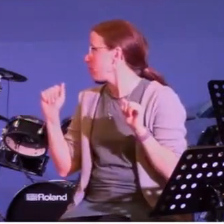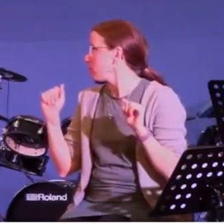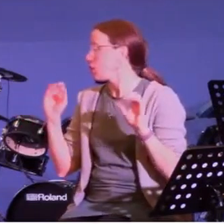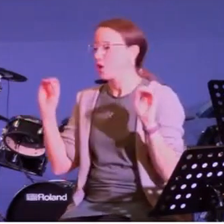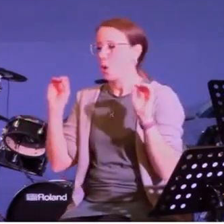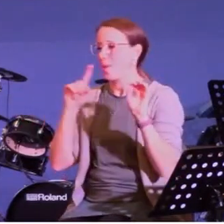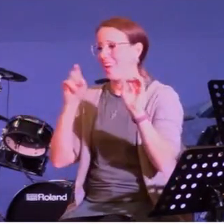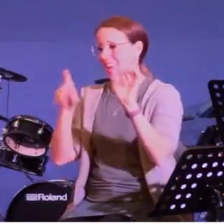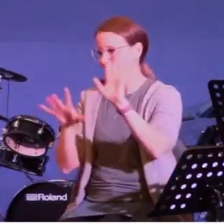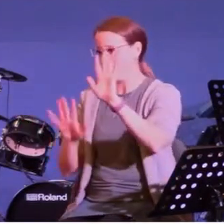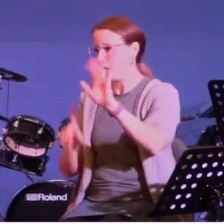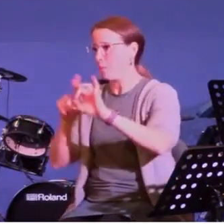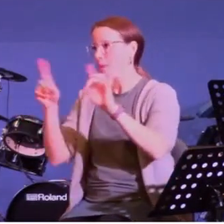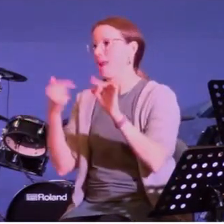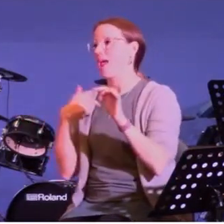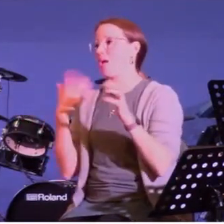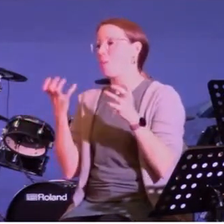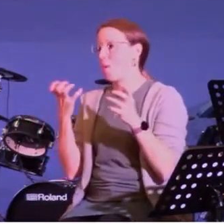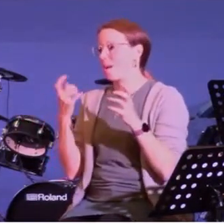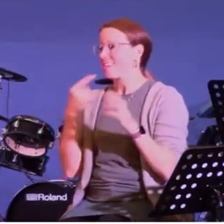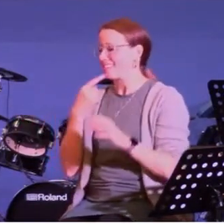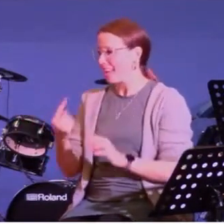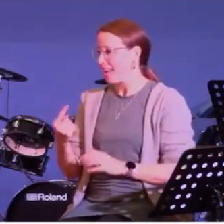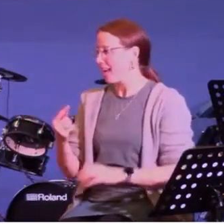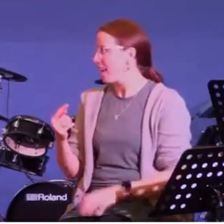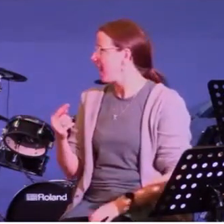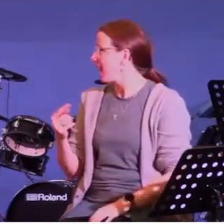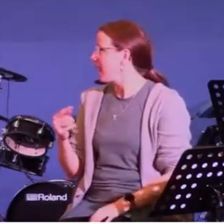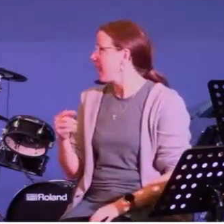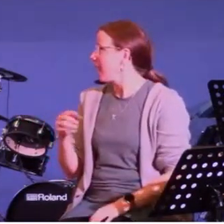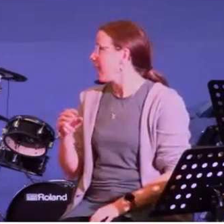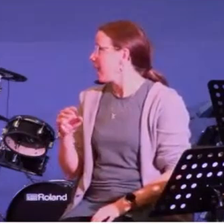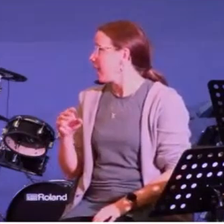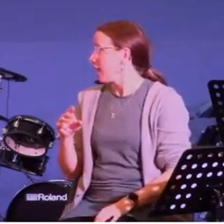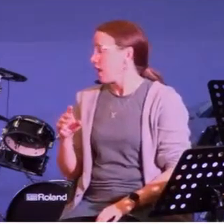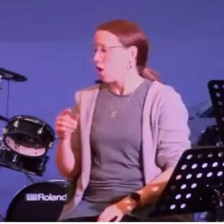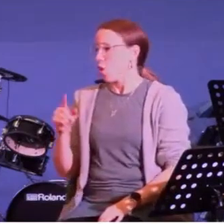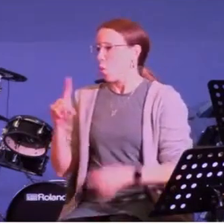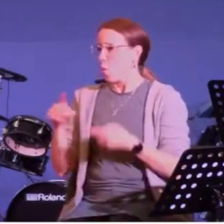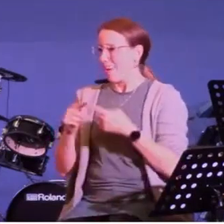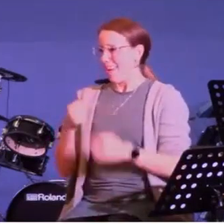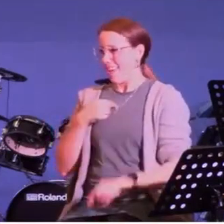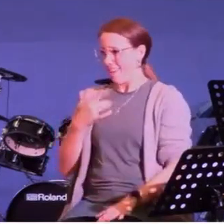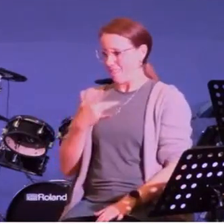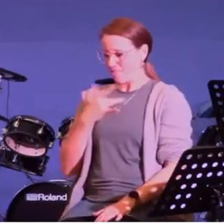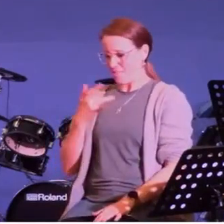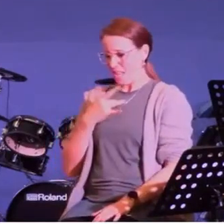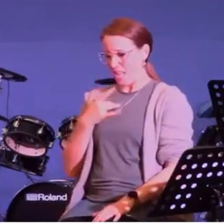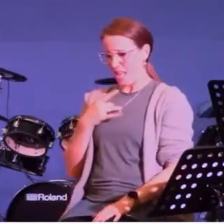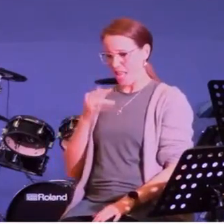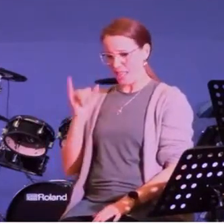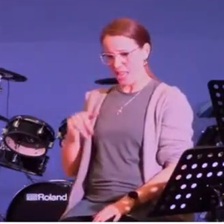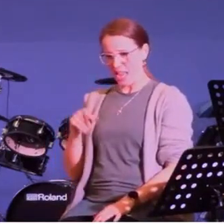this, and I just really want to stress this, is that Mike, since I felt the inkling to get out of here,